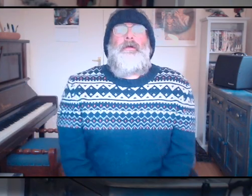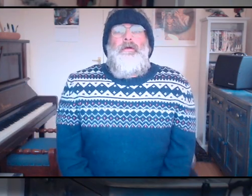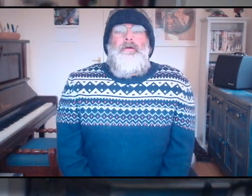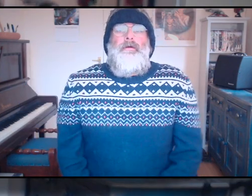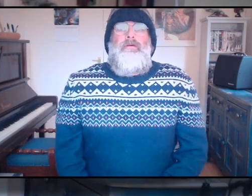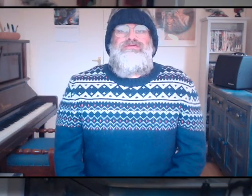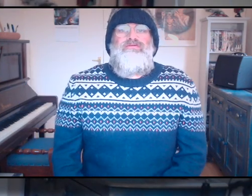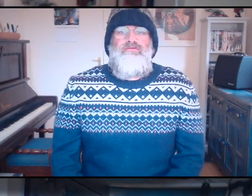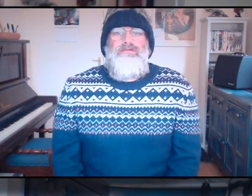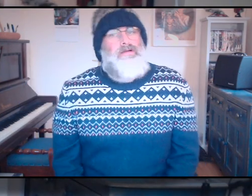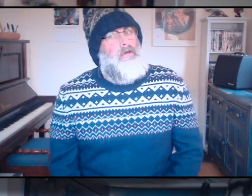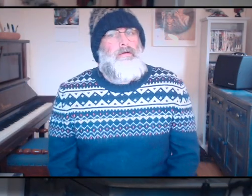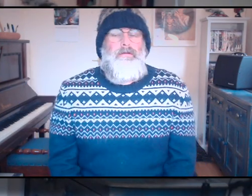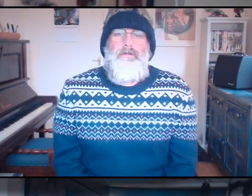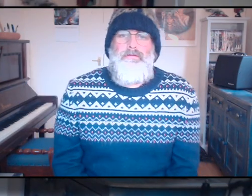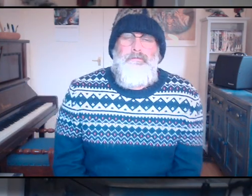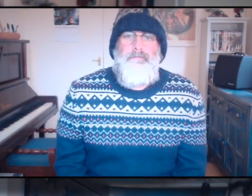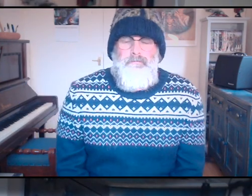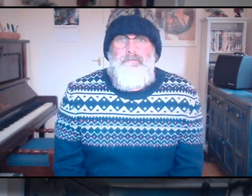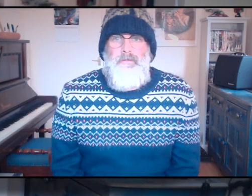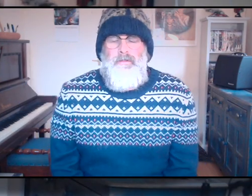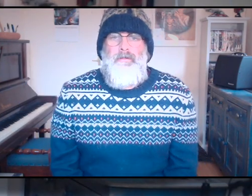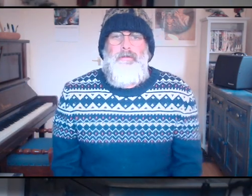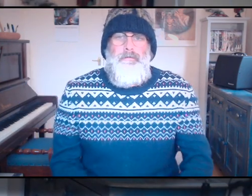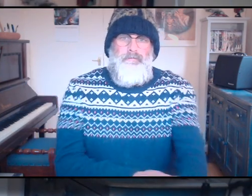sure. Okay, so here we go.